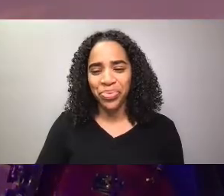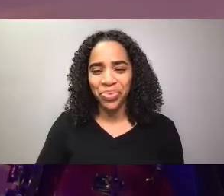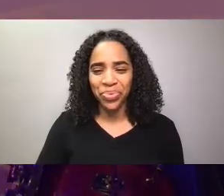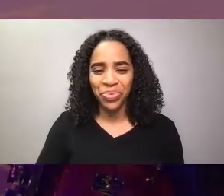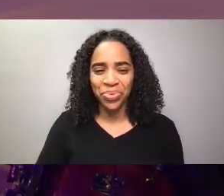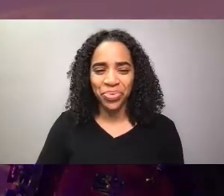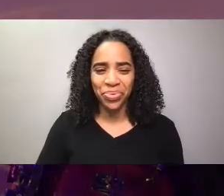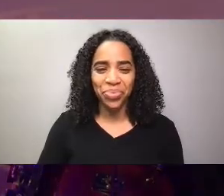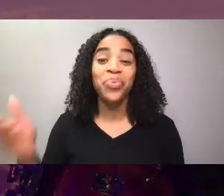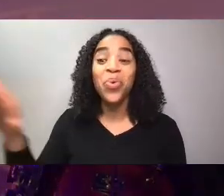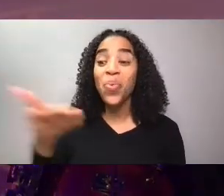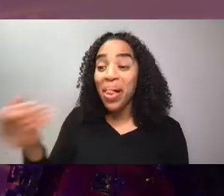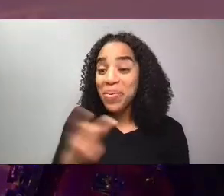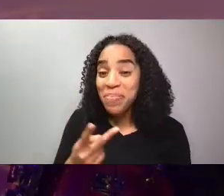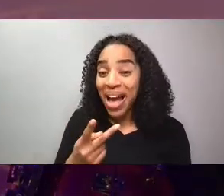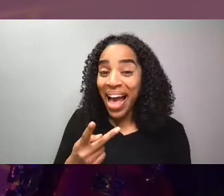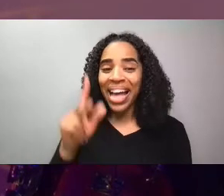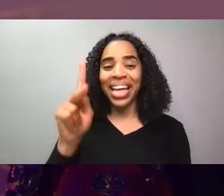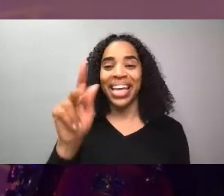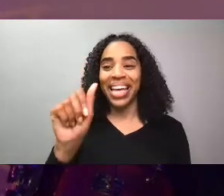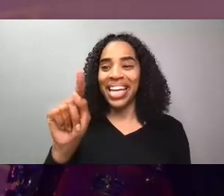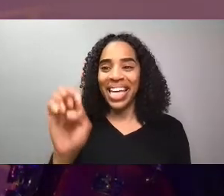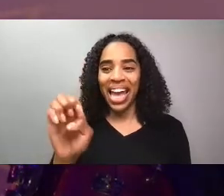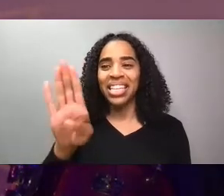Welcome back, Kate Baldwin.